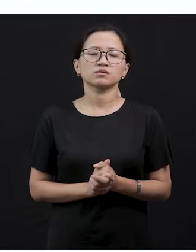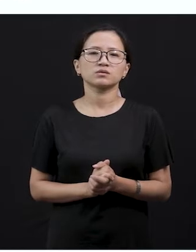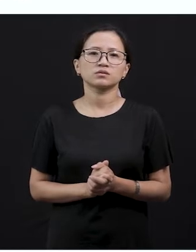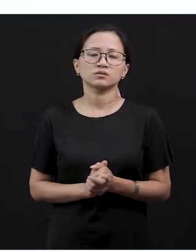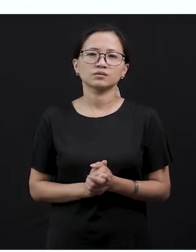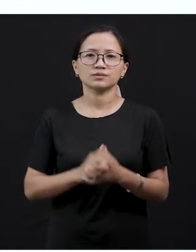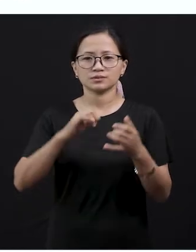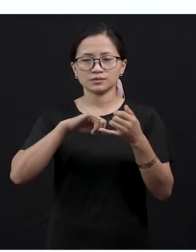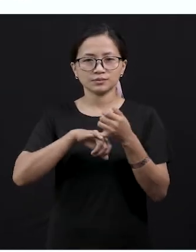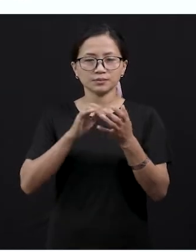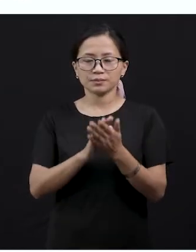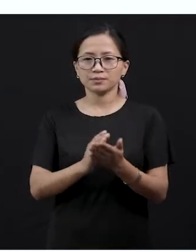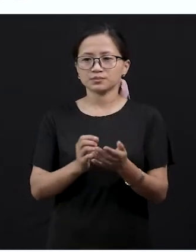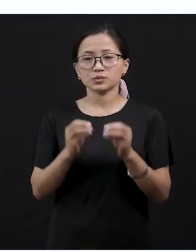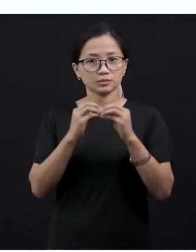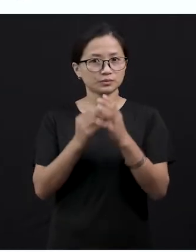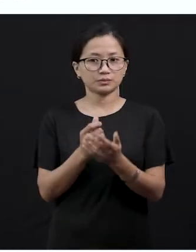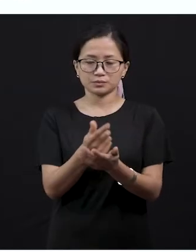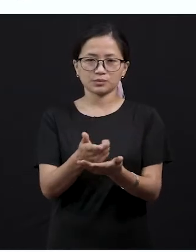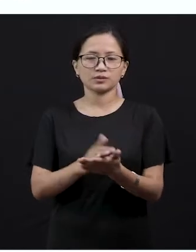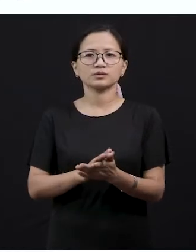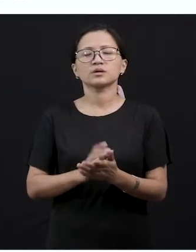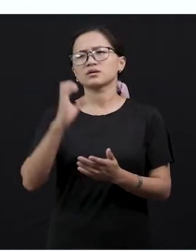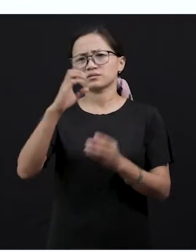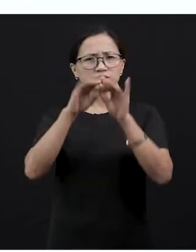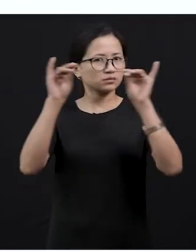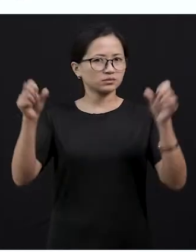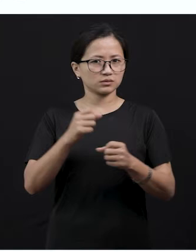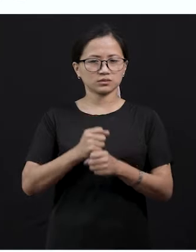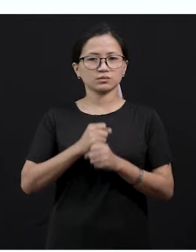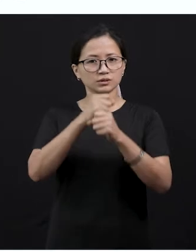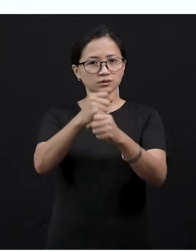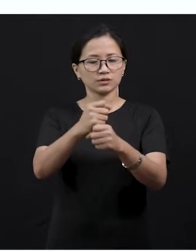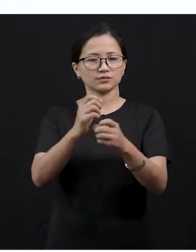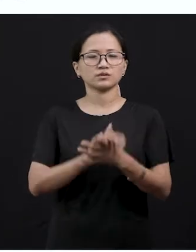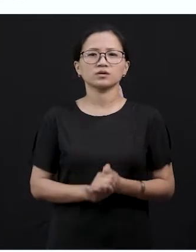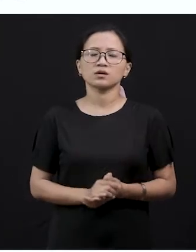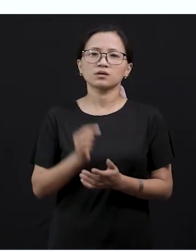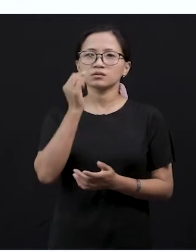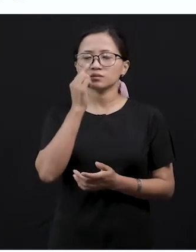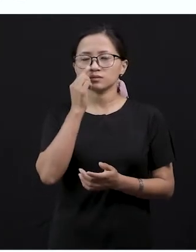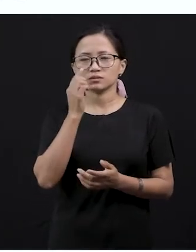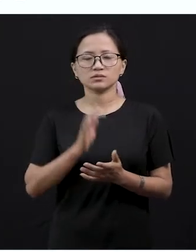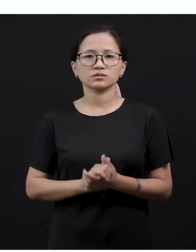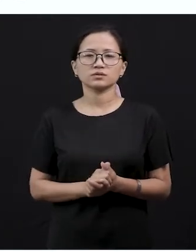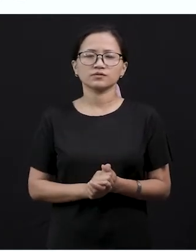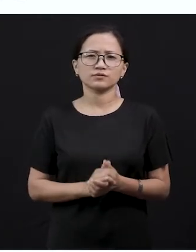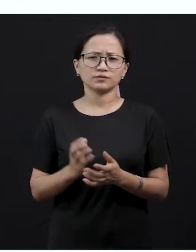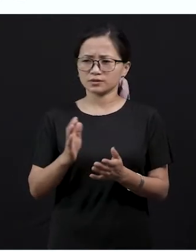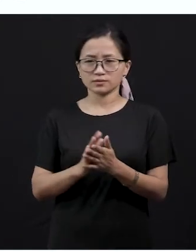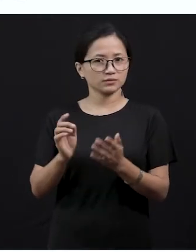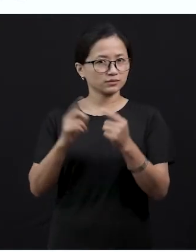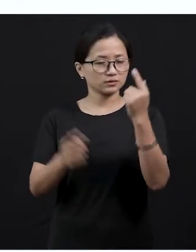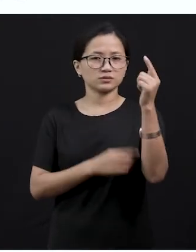mother don't want the girls to spend money on Christmas present, the girls finally decide to buy mother a